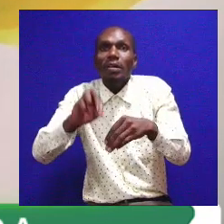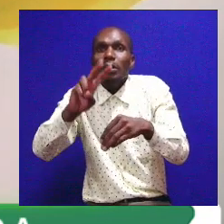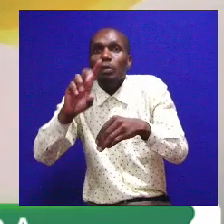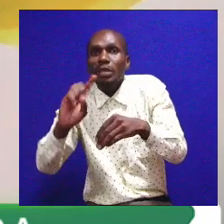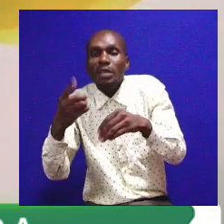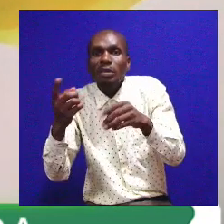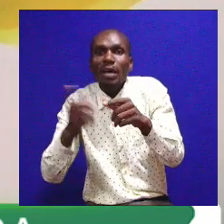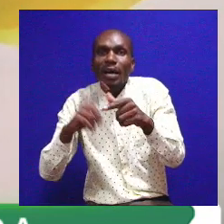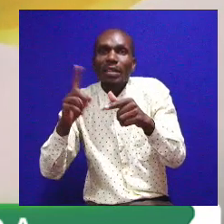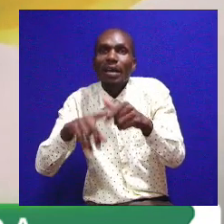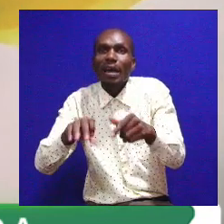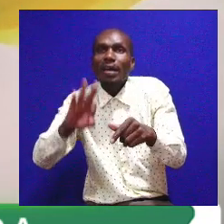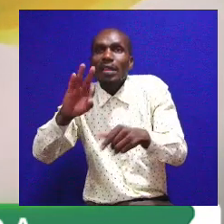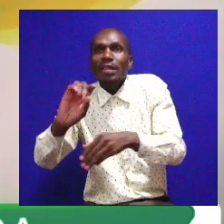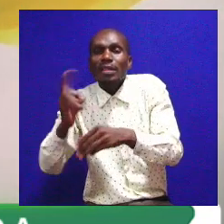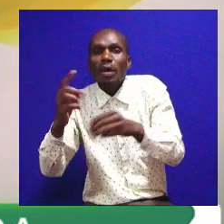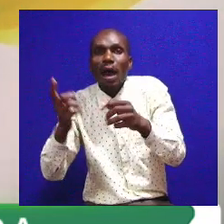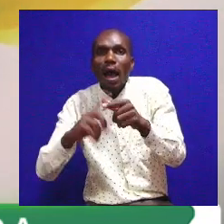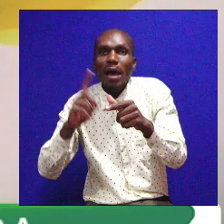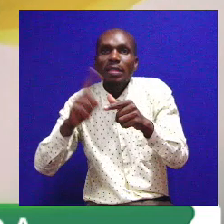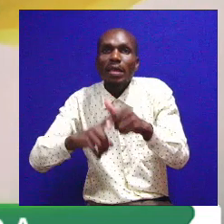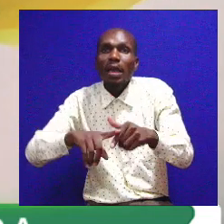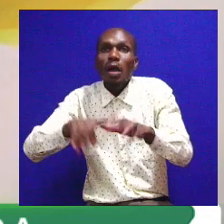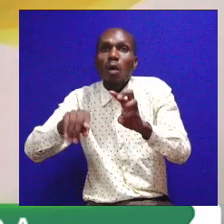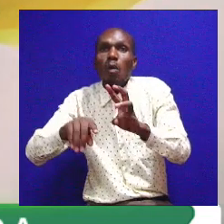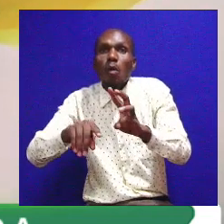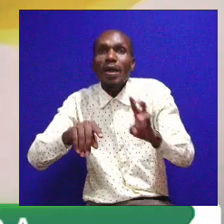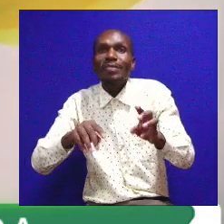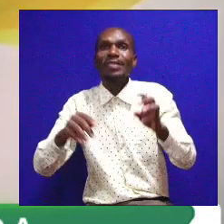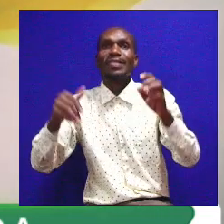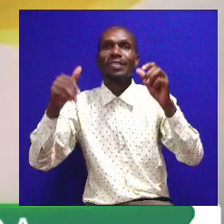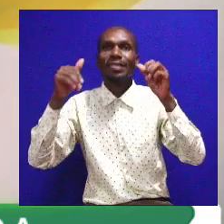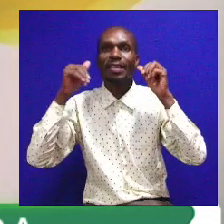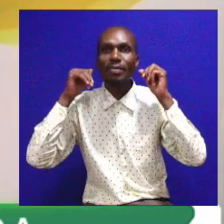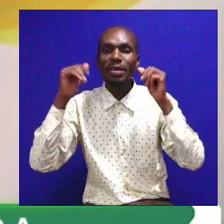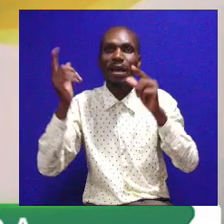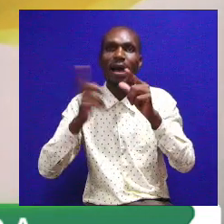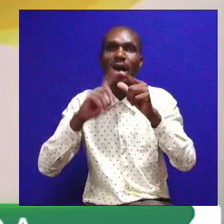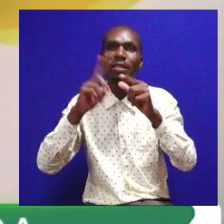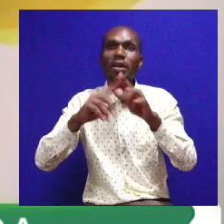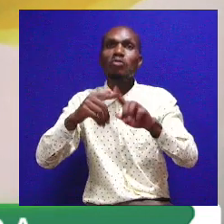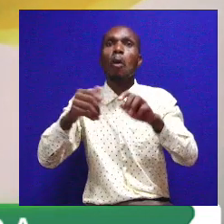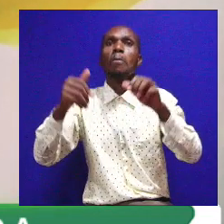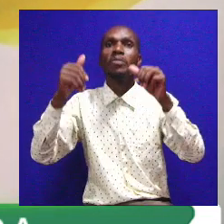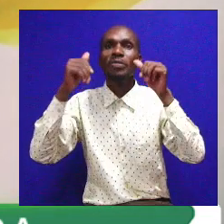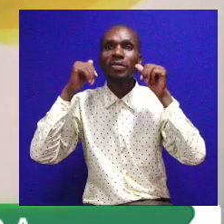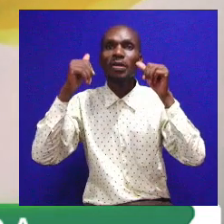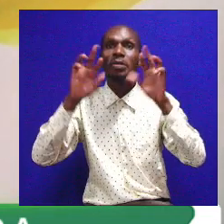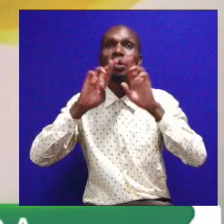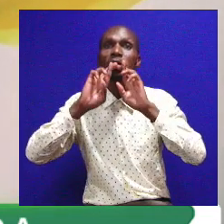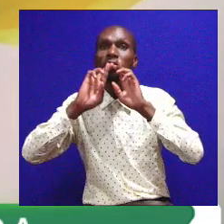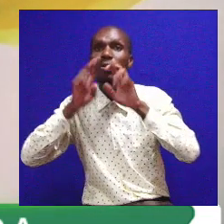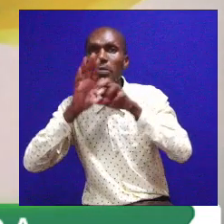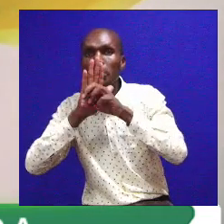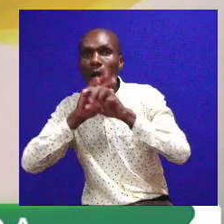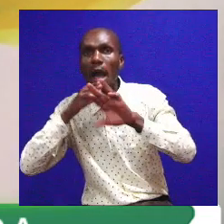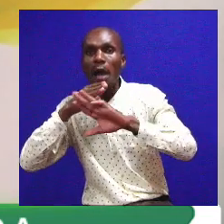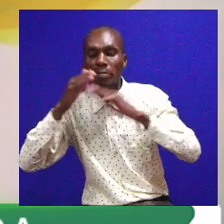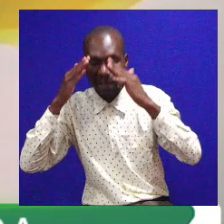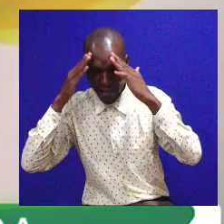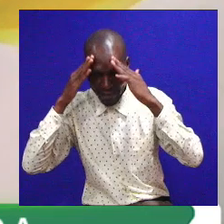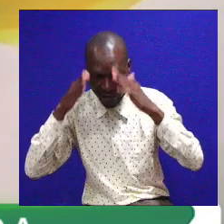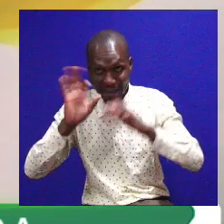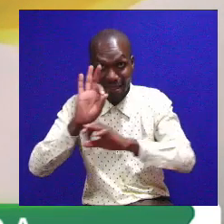chiribu emeronge tato ase bunge yu ya West Mugrango omulikitu kuro ase county Nyamira jobu mahangine kila na sumu jigo